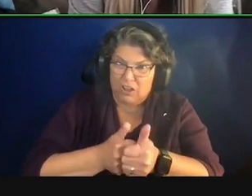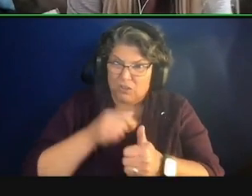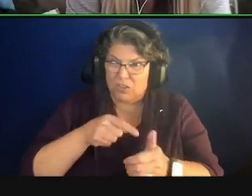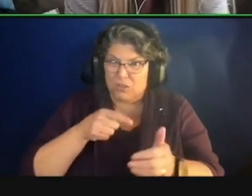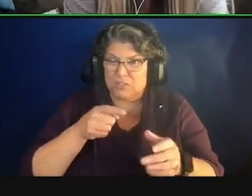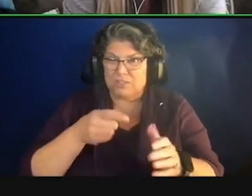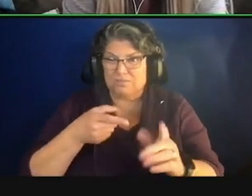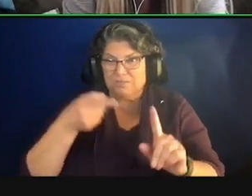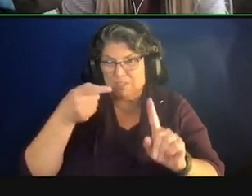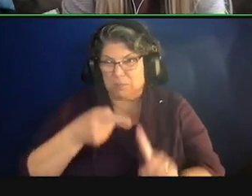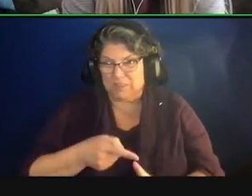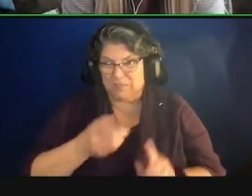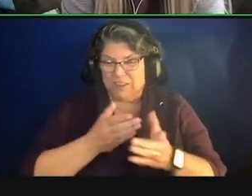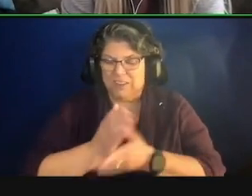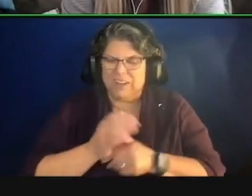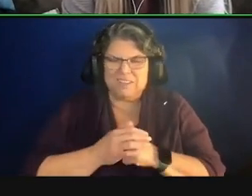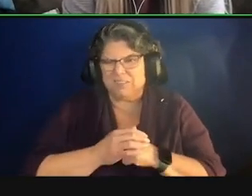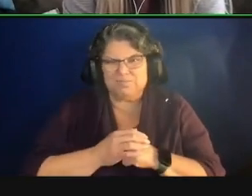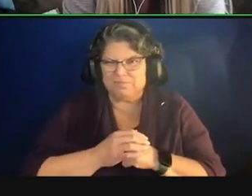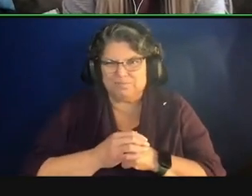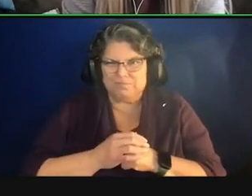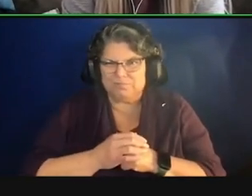rights, but they're more